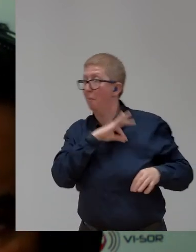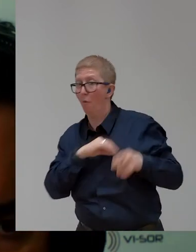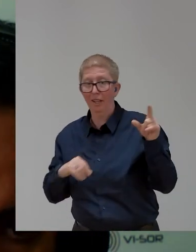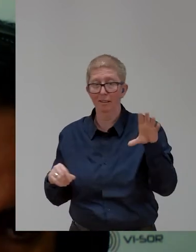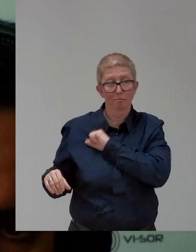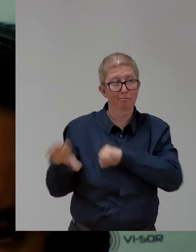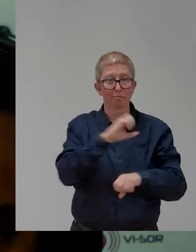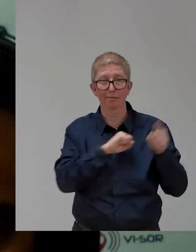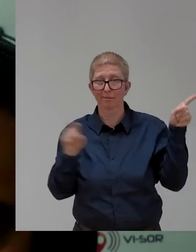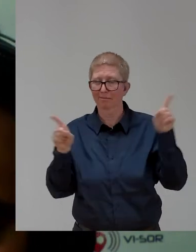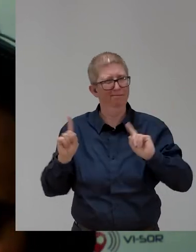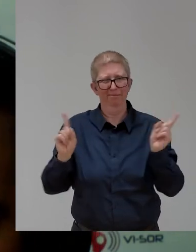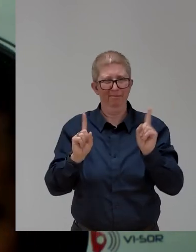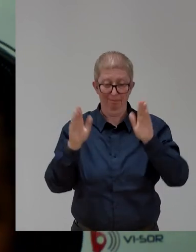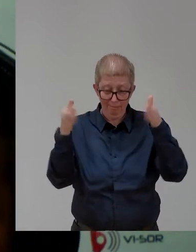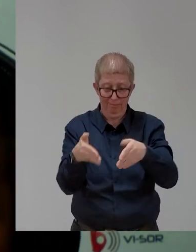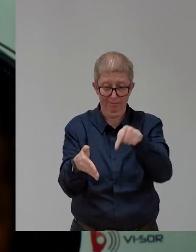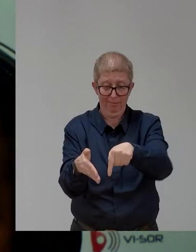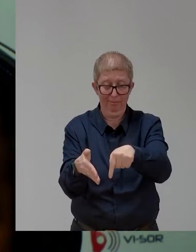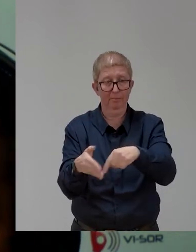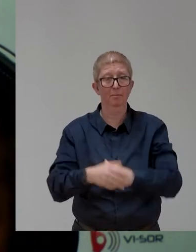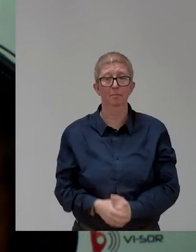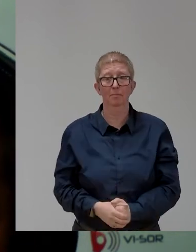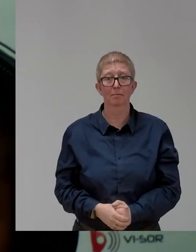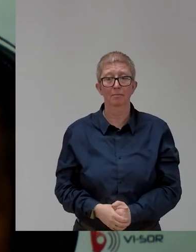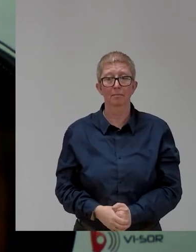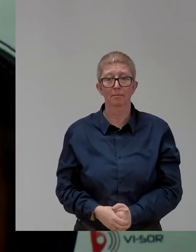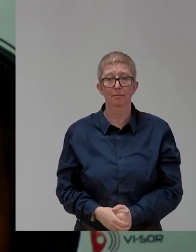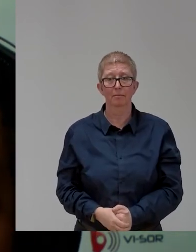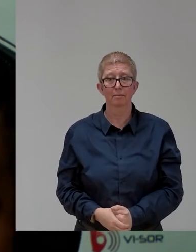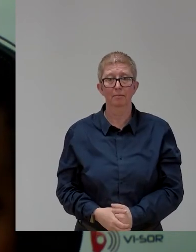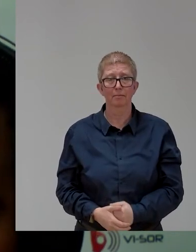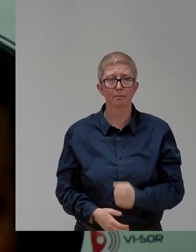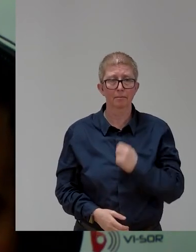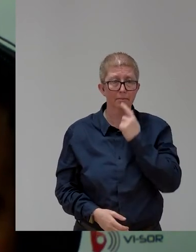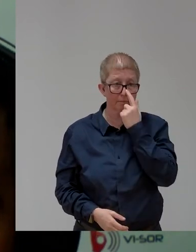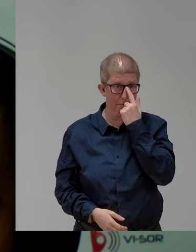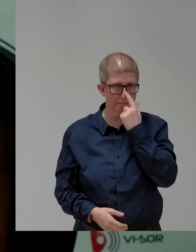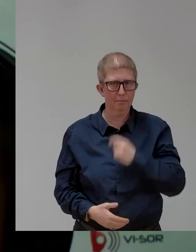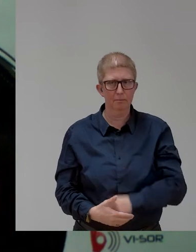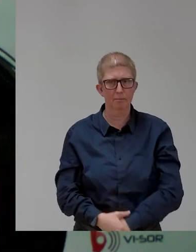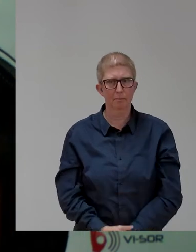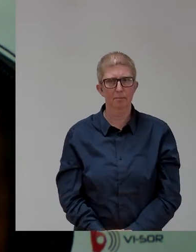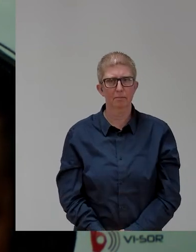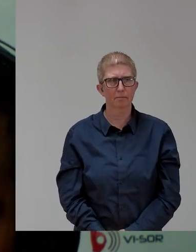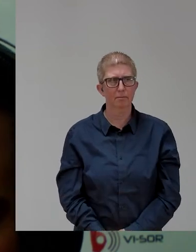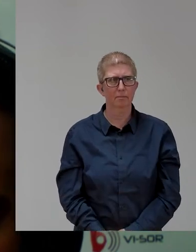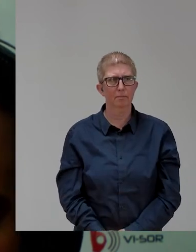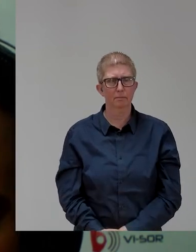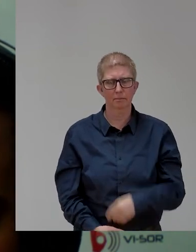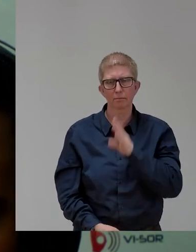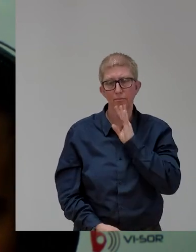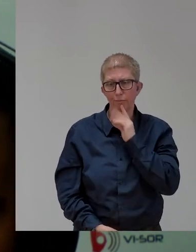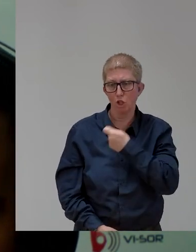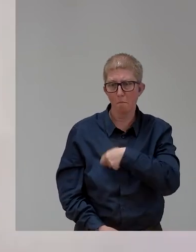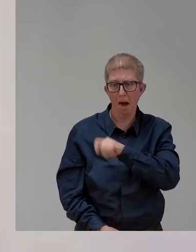También es necesario hacer énfasis en el apoyo que se pueden brindar a ambos sectores, es decir, cuáles son sus fortalezas de forma